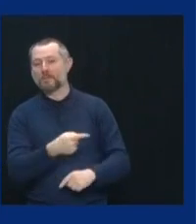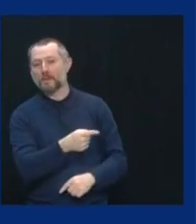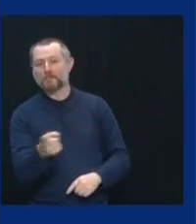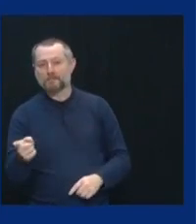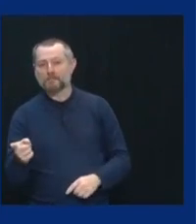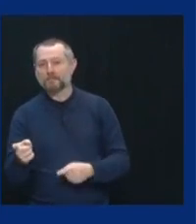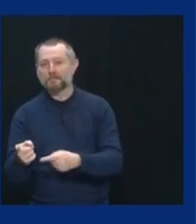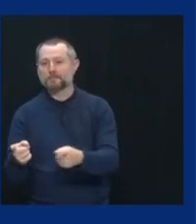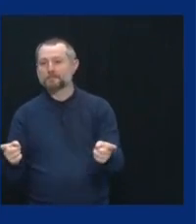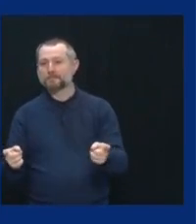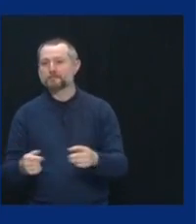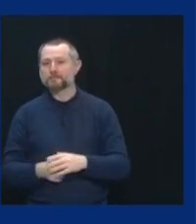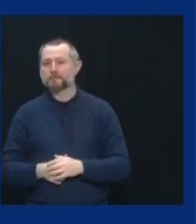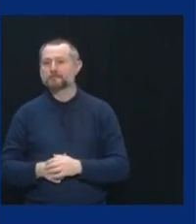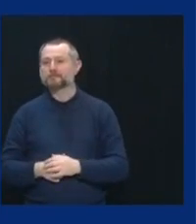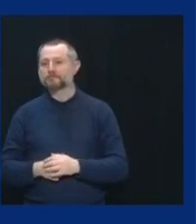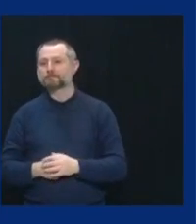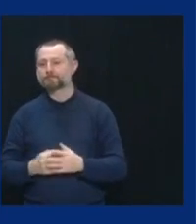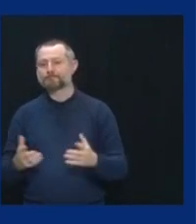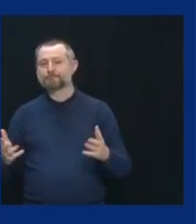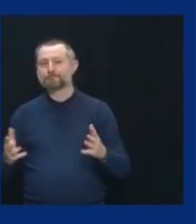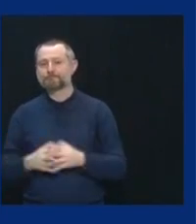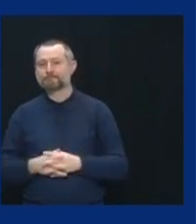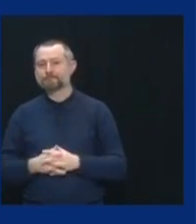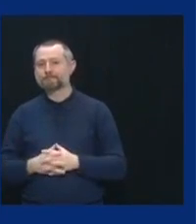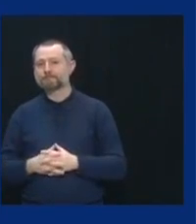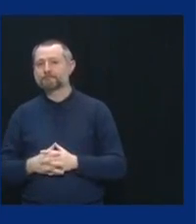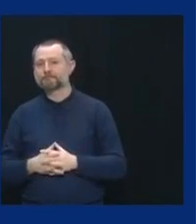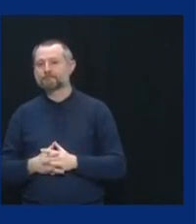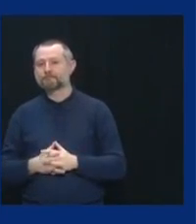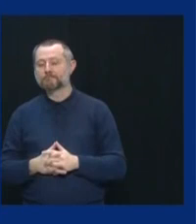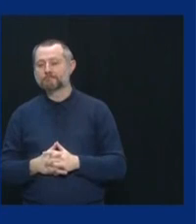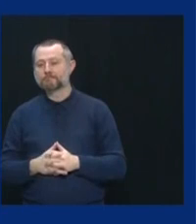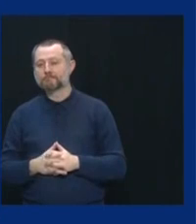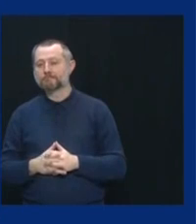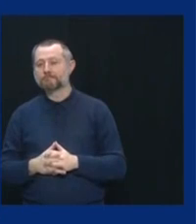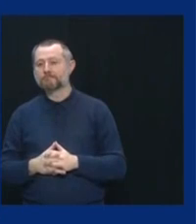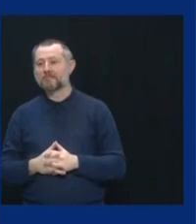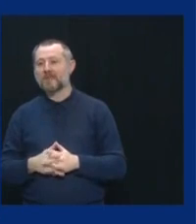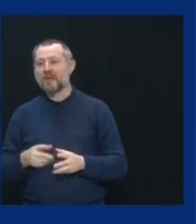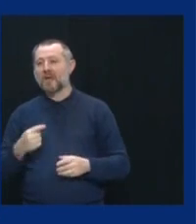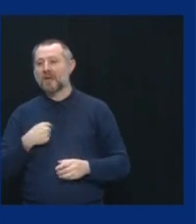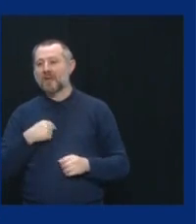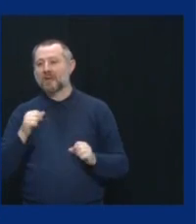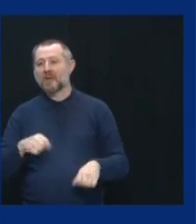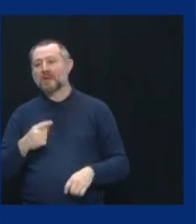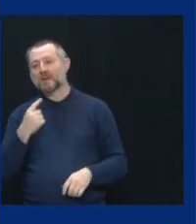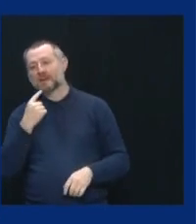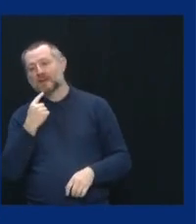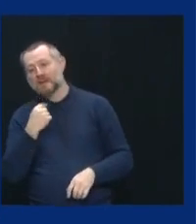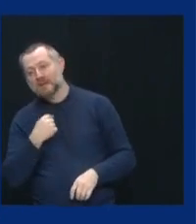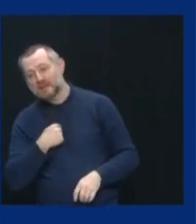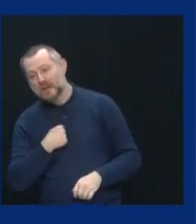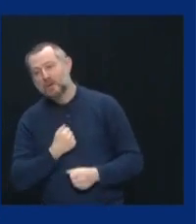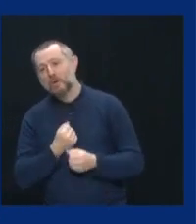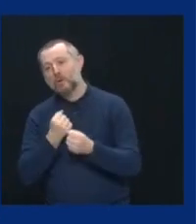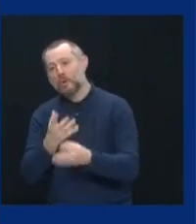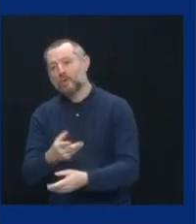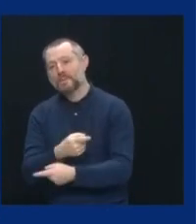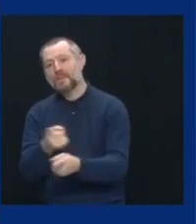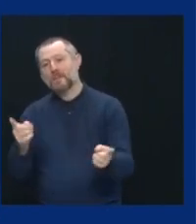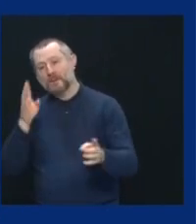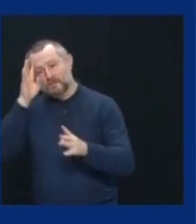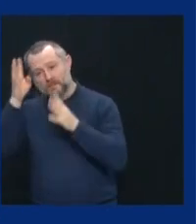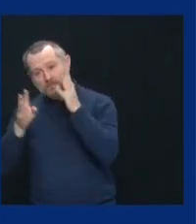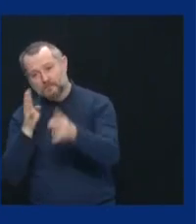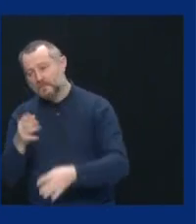And that was, well, I can say in my defensive mode, I didn't create the disinformation. I